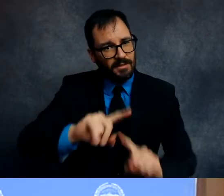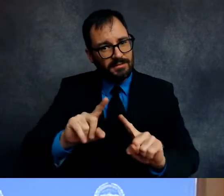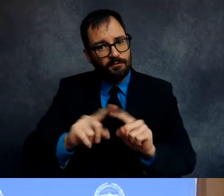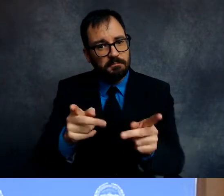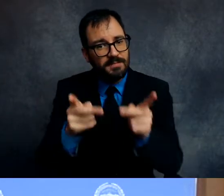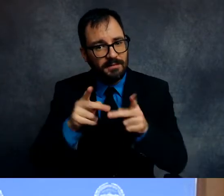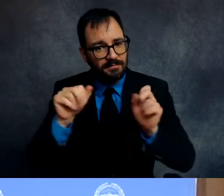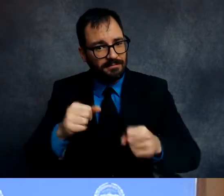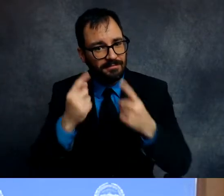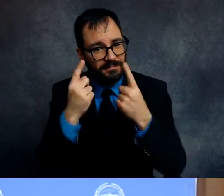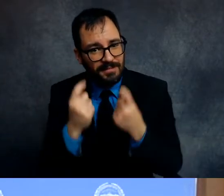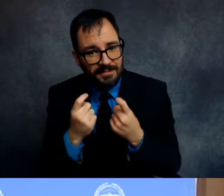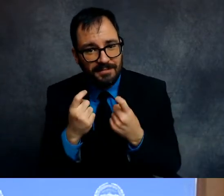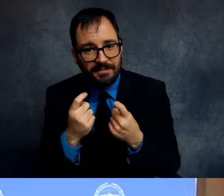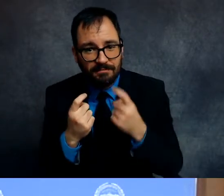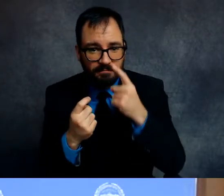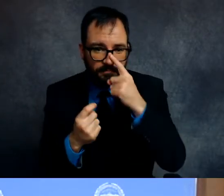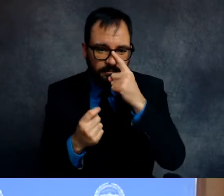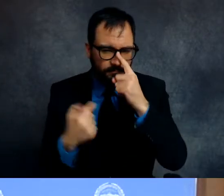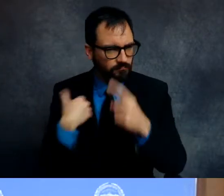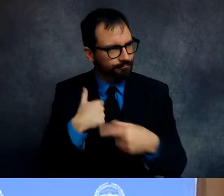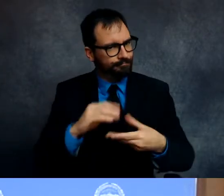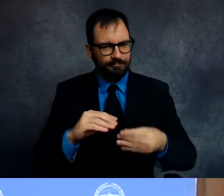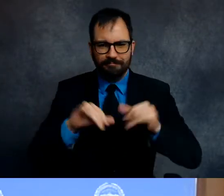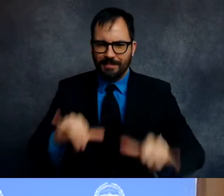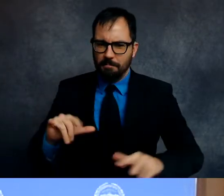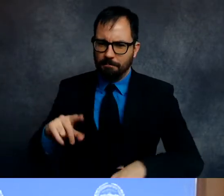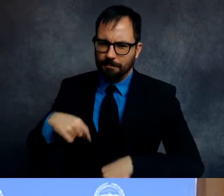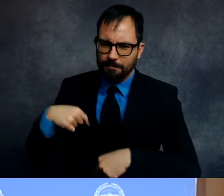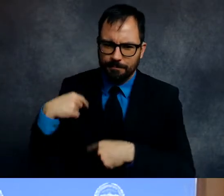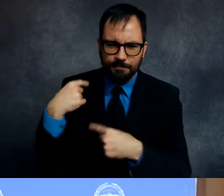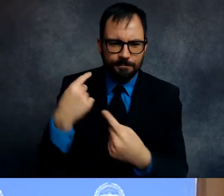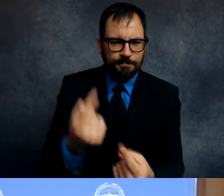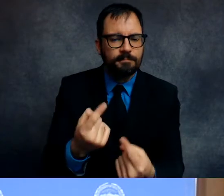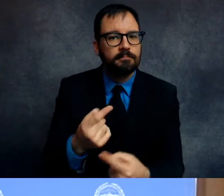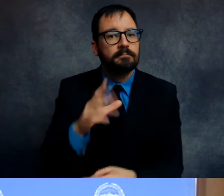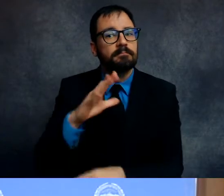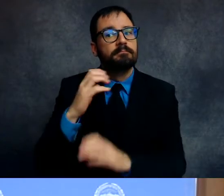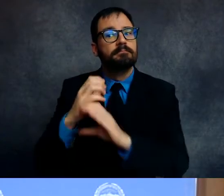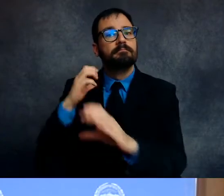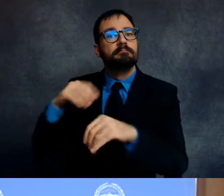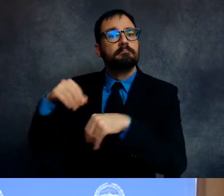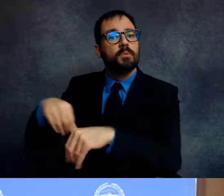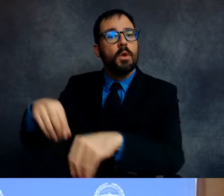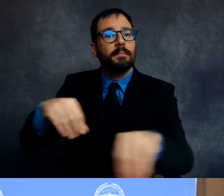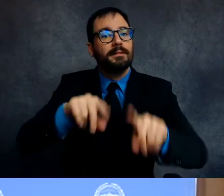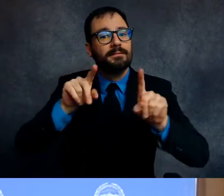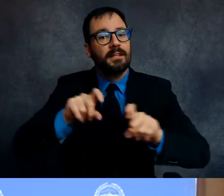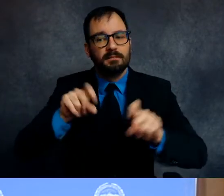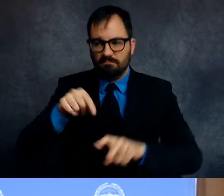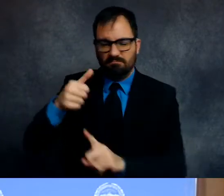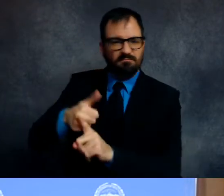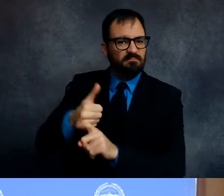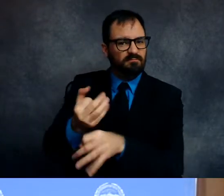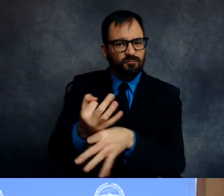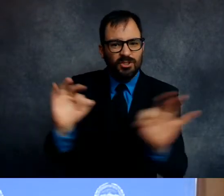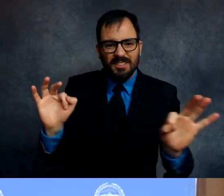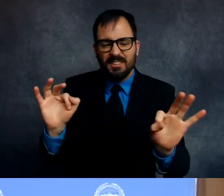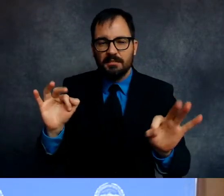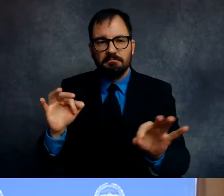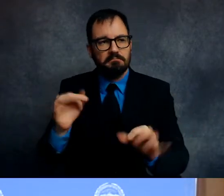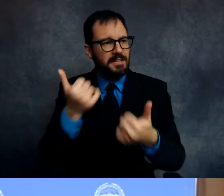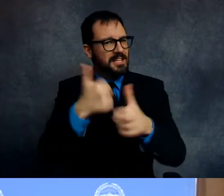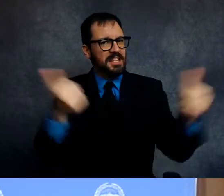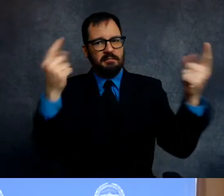frequently. We have 25 test sites throughout the city of Boston. As I've been saying now for quite a bit, we've been